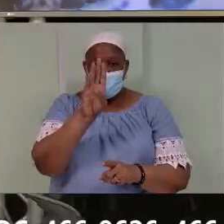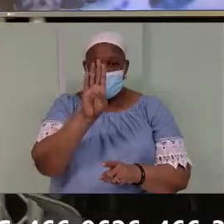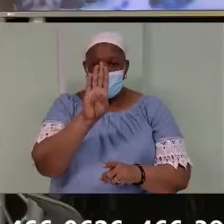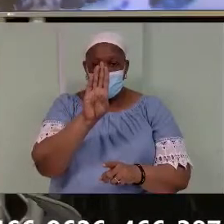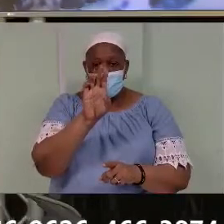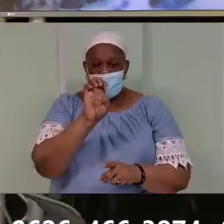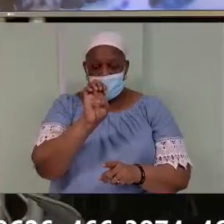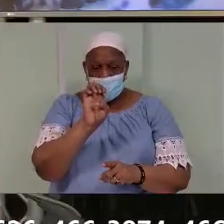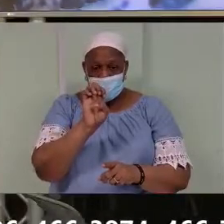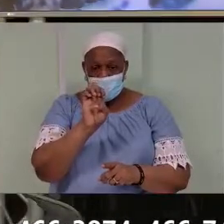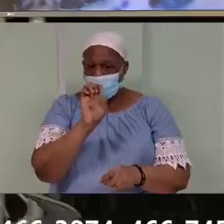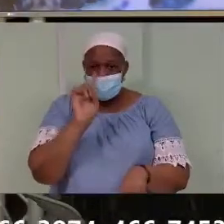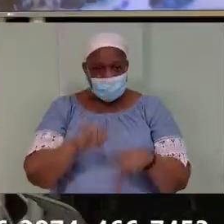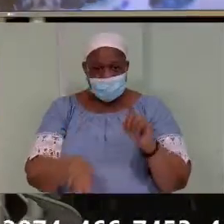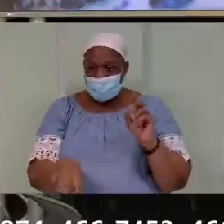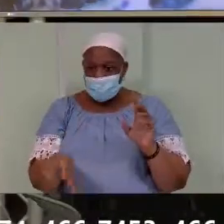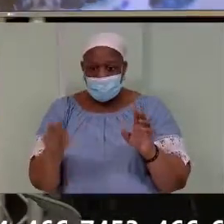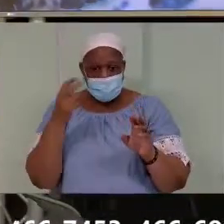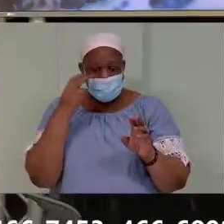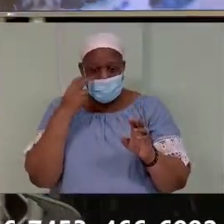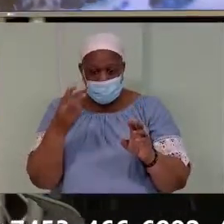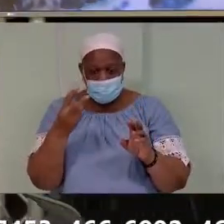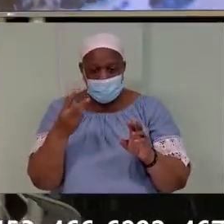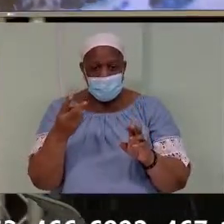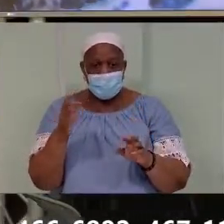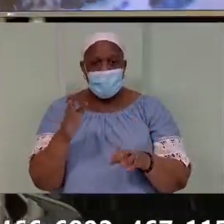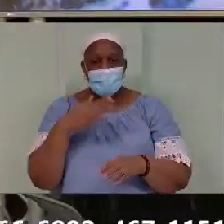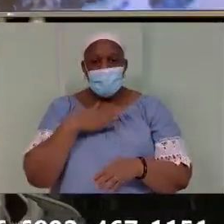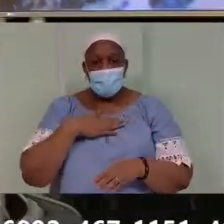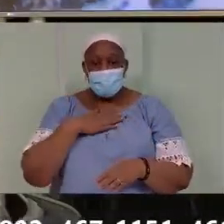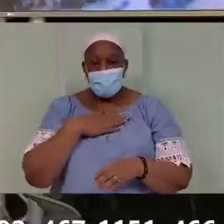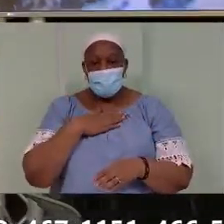these questions, we will appreciate it. Thank you.